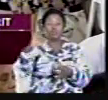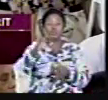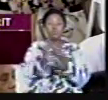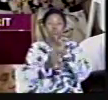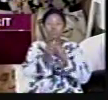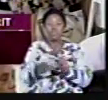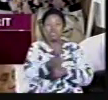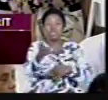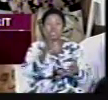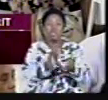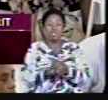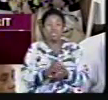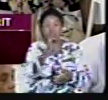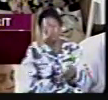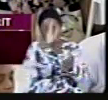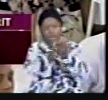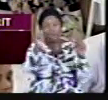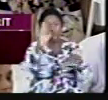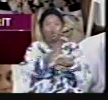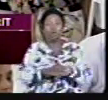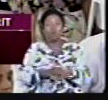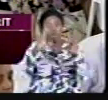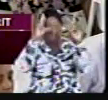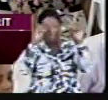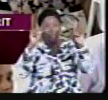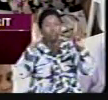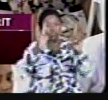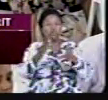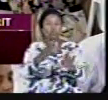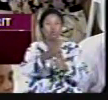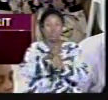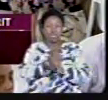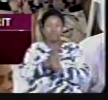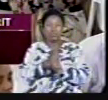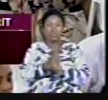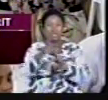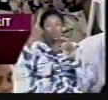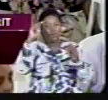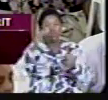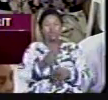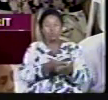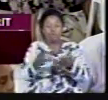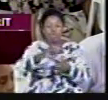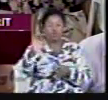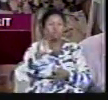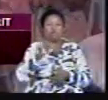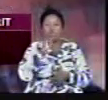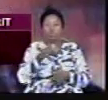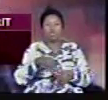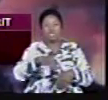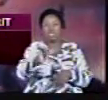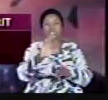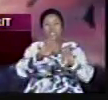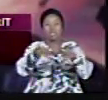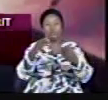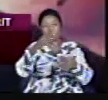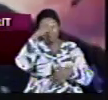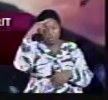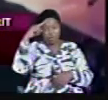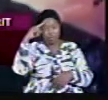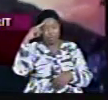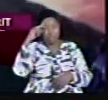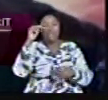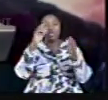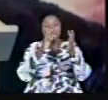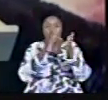on him shall receive. For the Holy Ghost was not yet given, because that Jesus